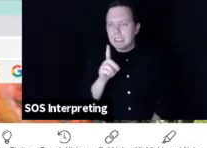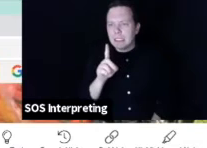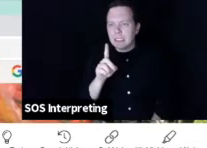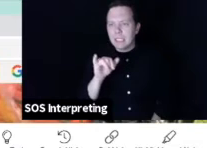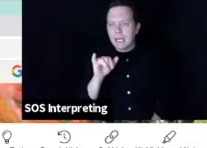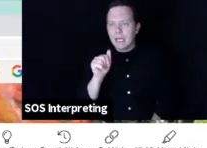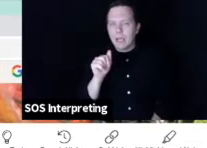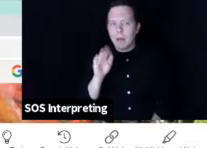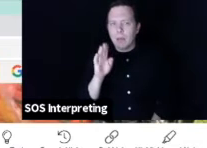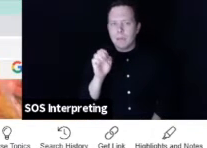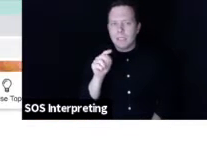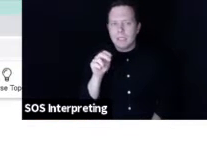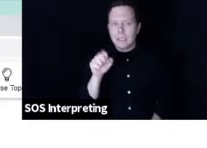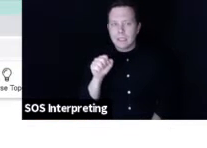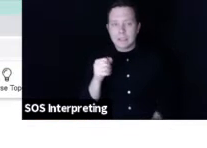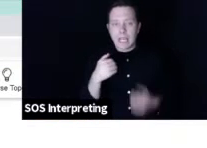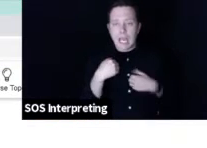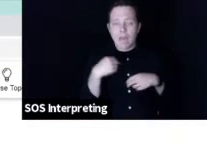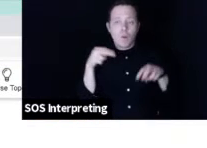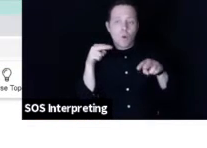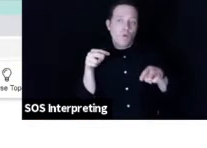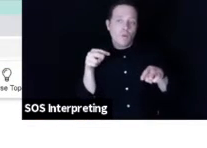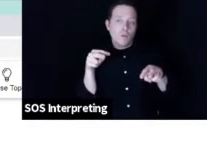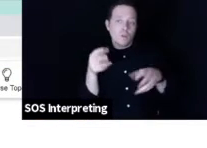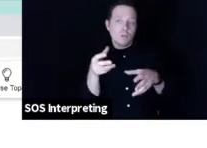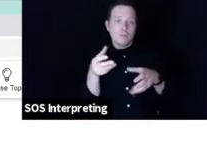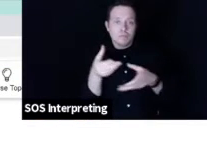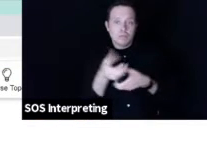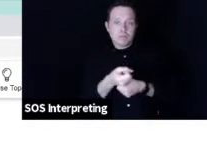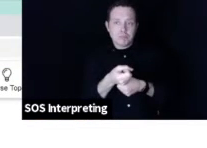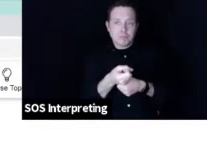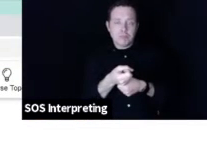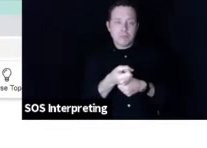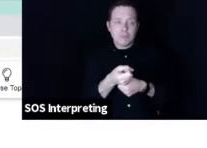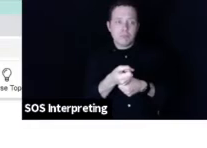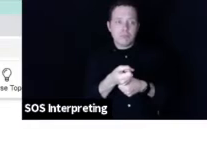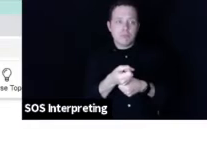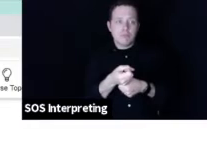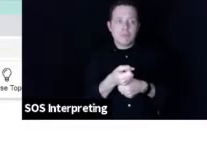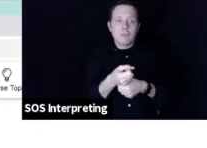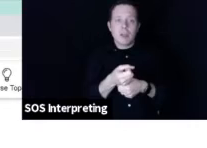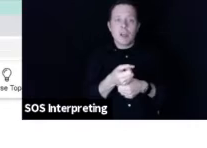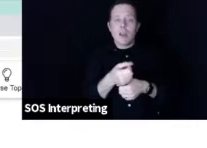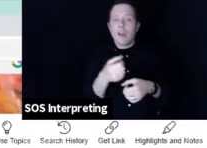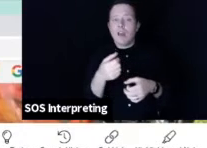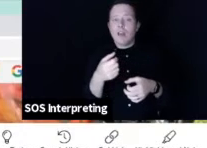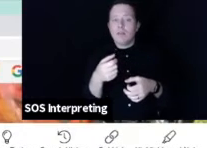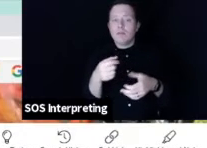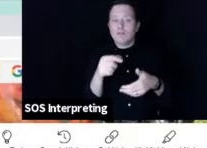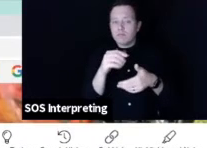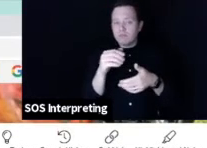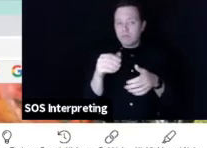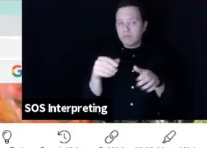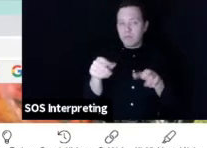Now there's an overview on the subject. It tells you all of the resources that are available and